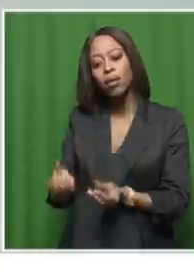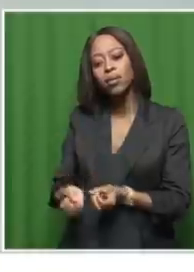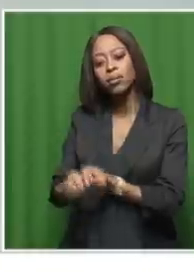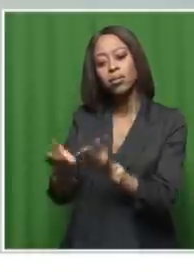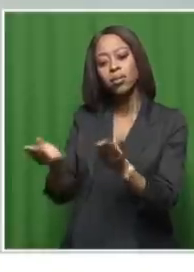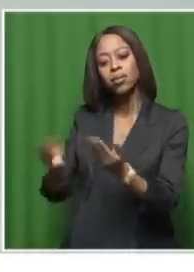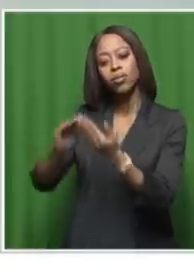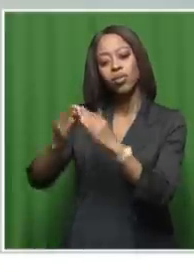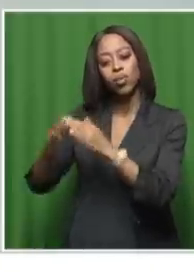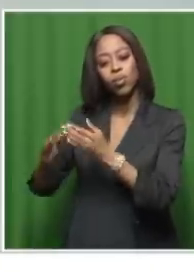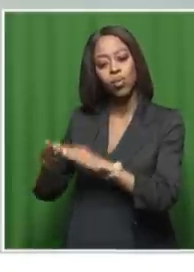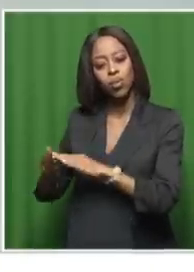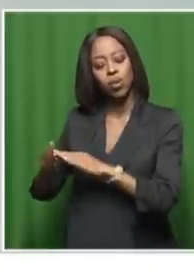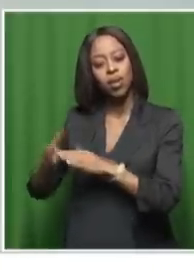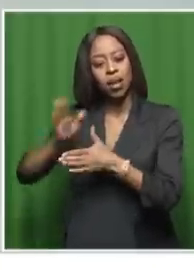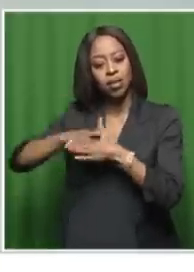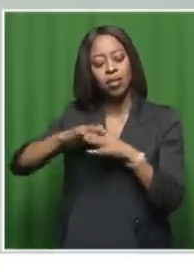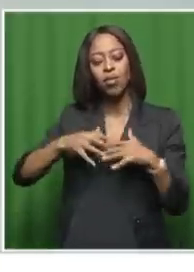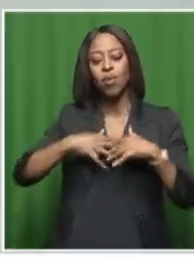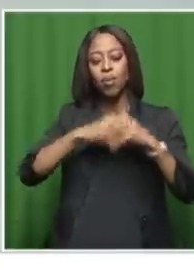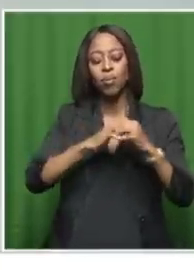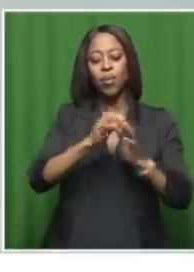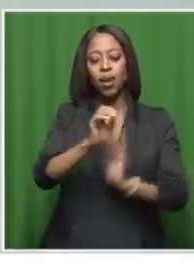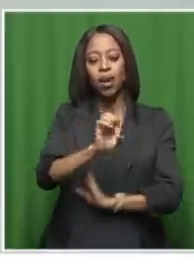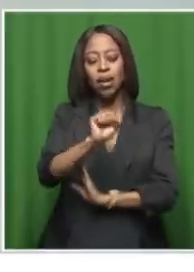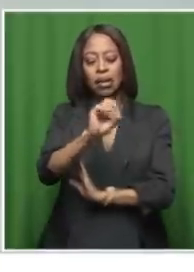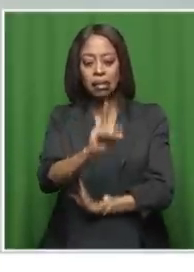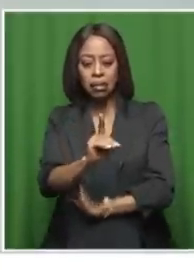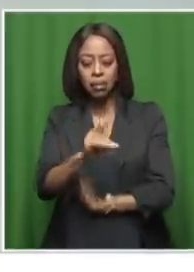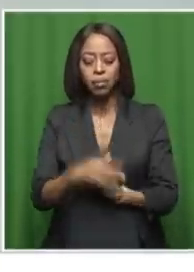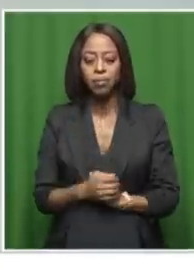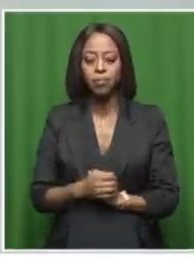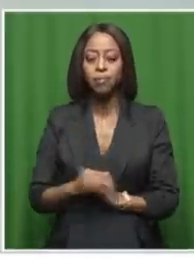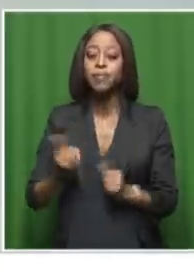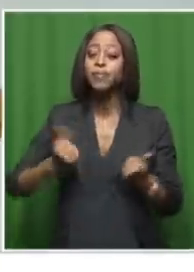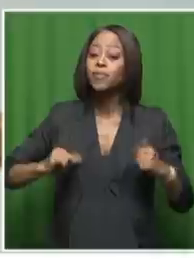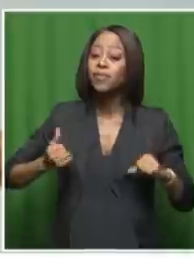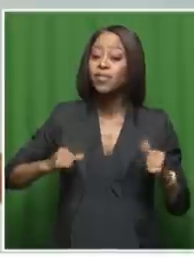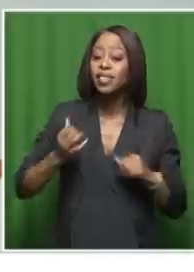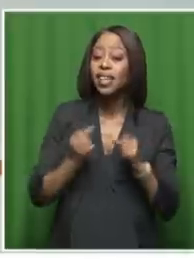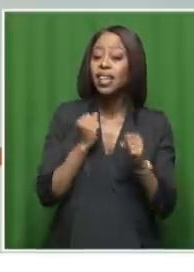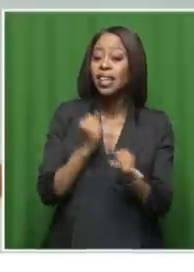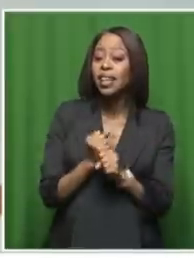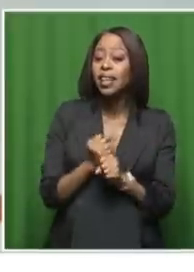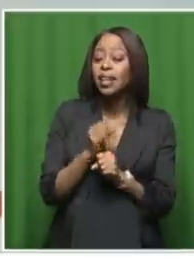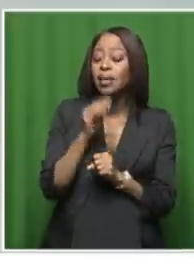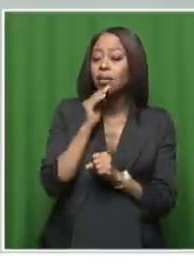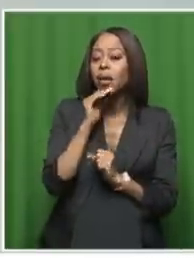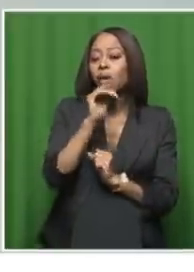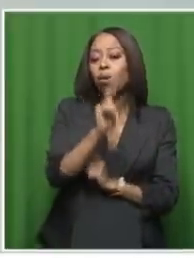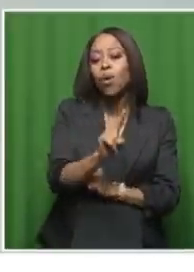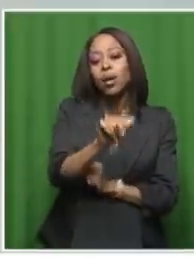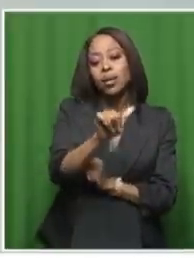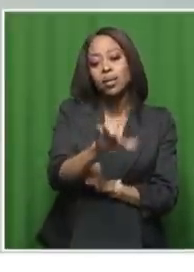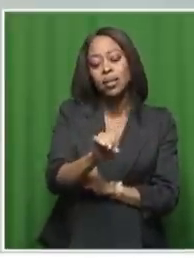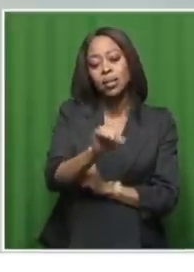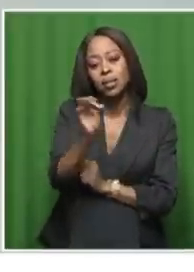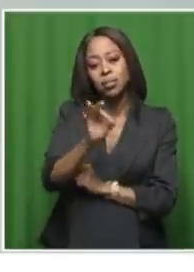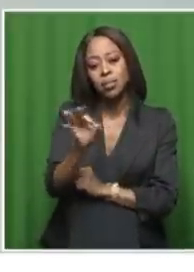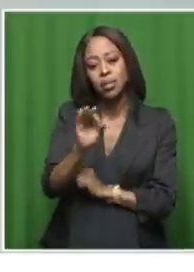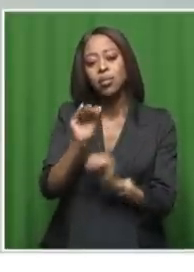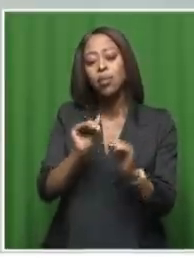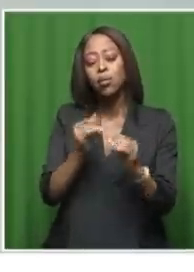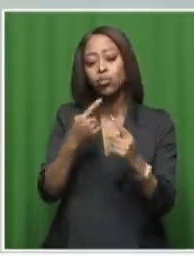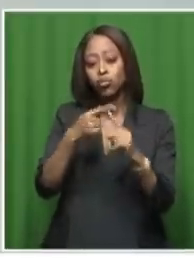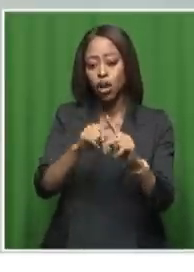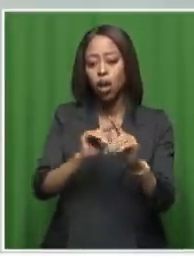we established or created the ESD. And again, performance here stands at 160%, way above